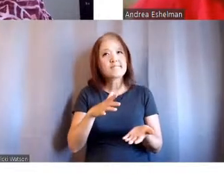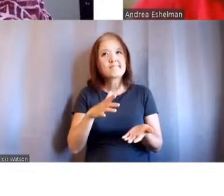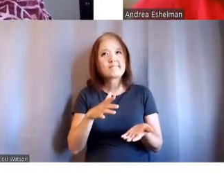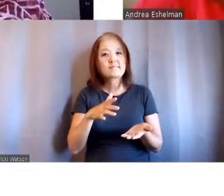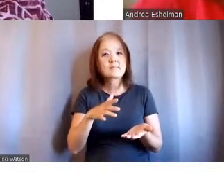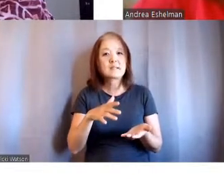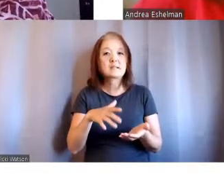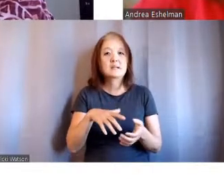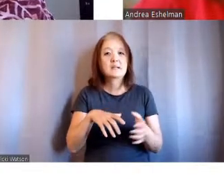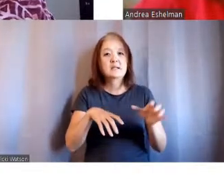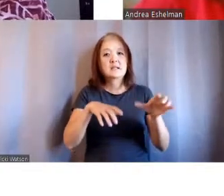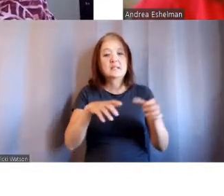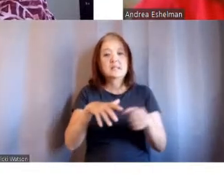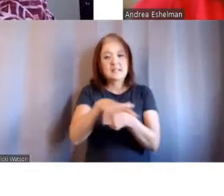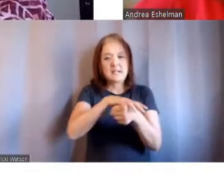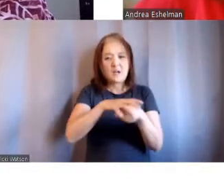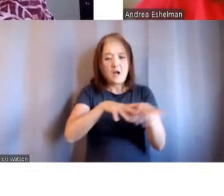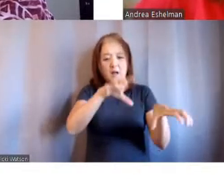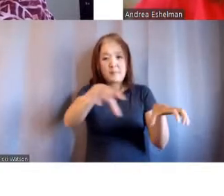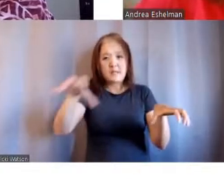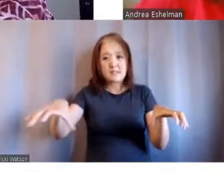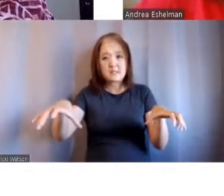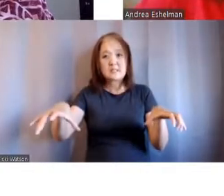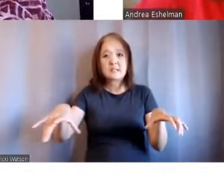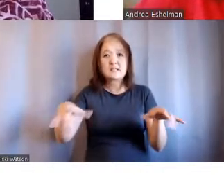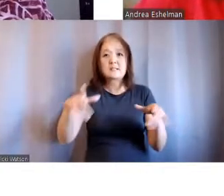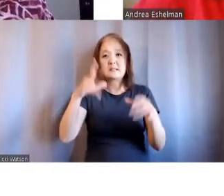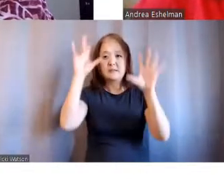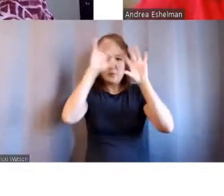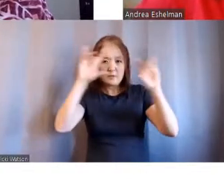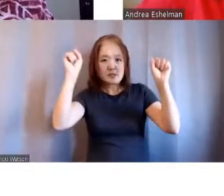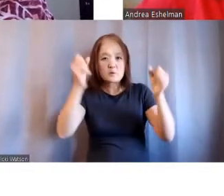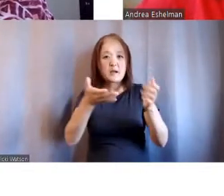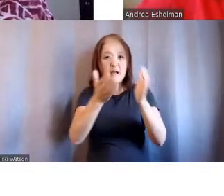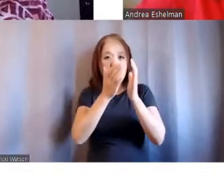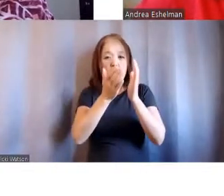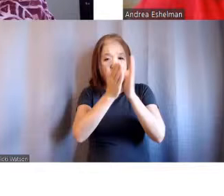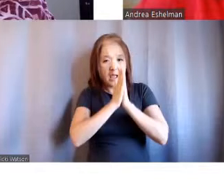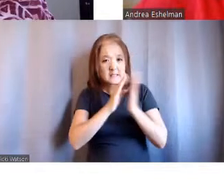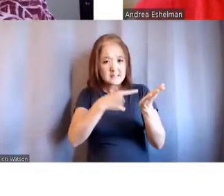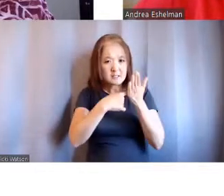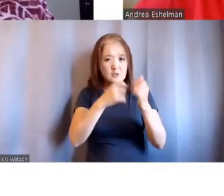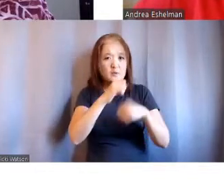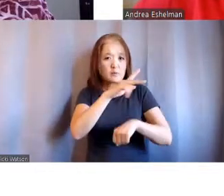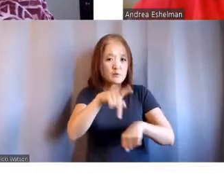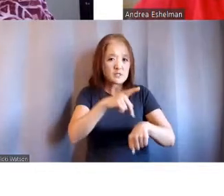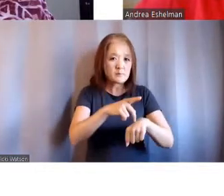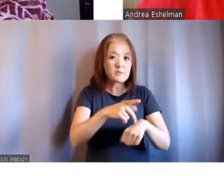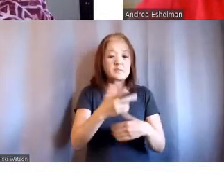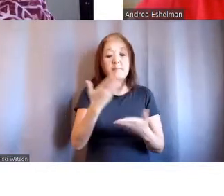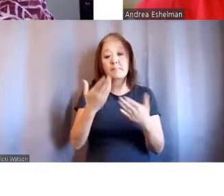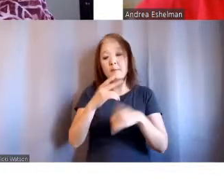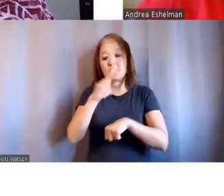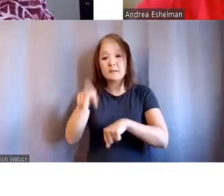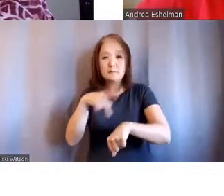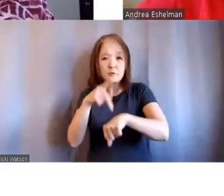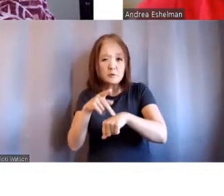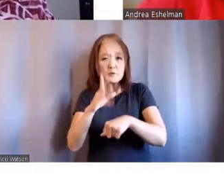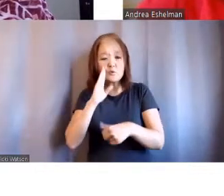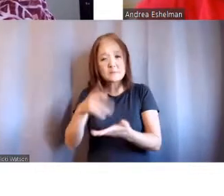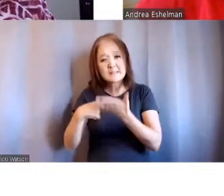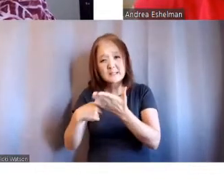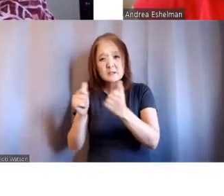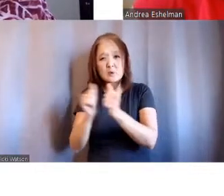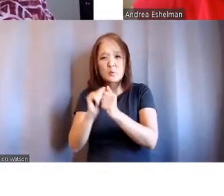area superintendents were asked to speak with their principals, and some principals in turn were talking with either maybe their school leadership or teachers as a